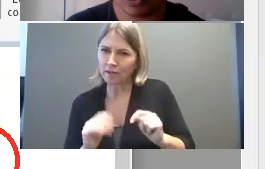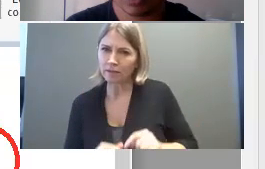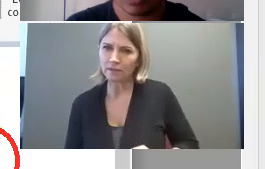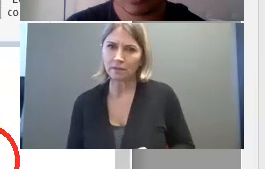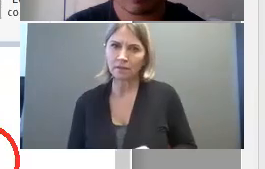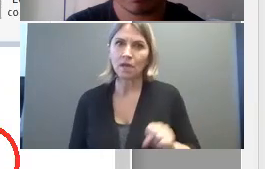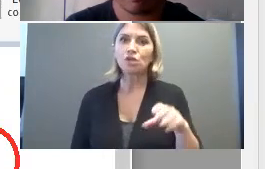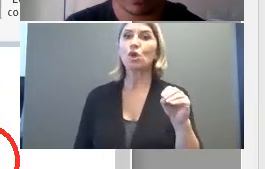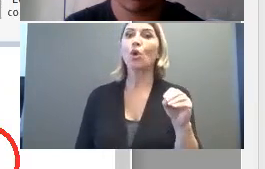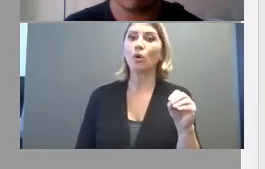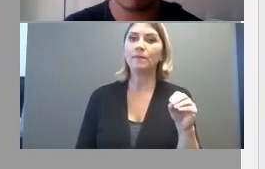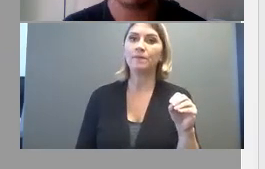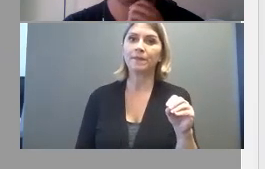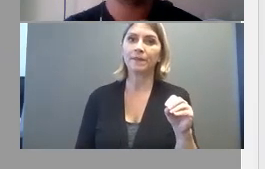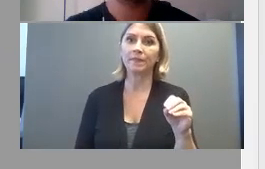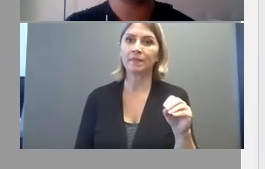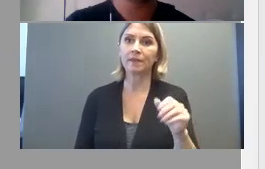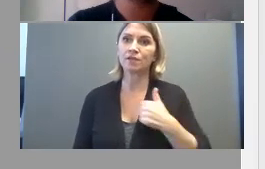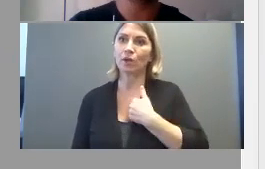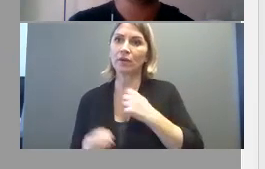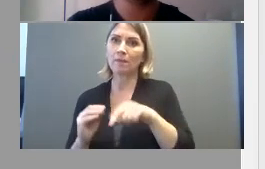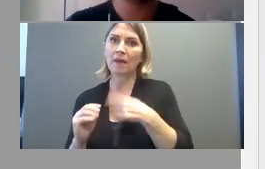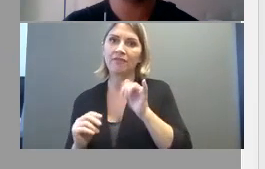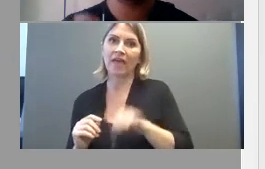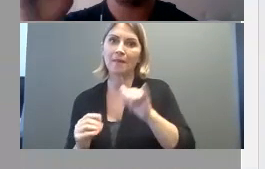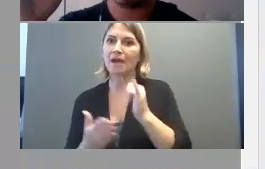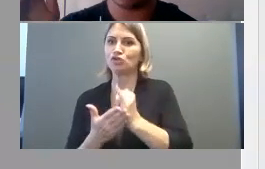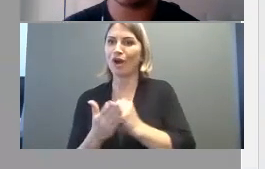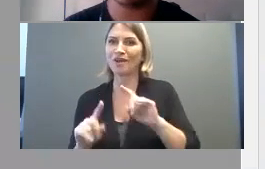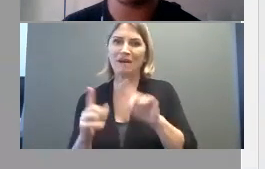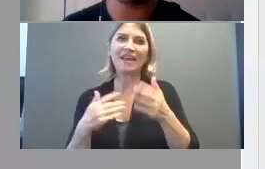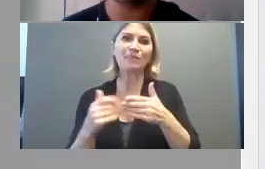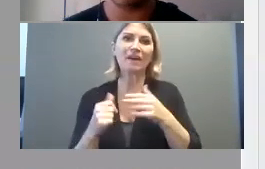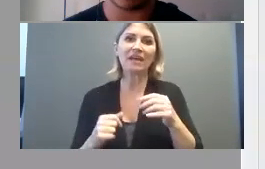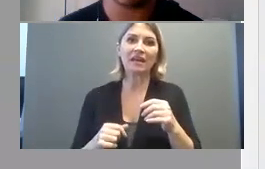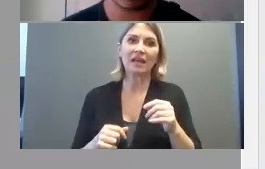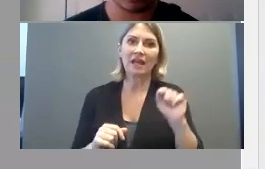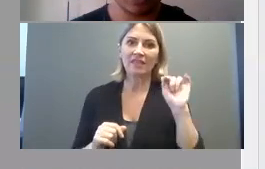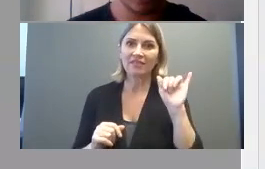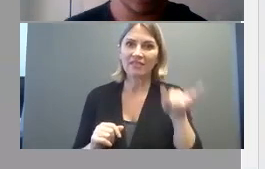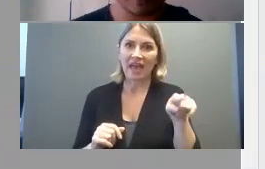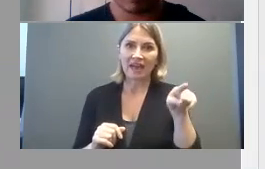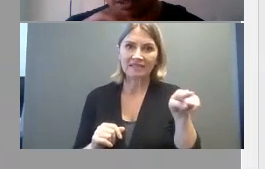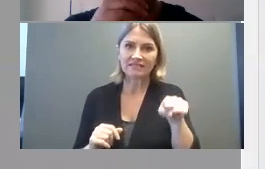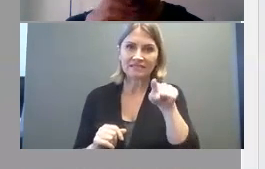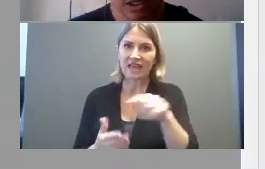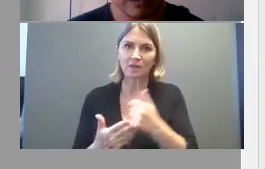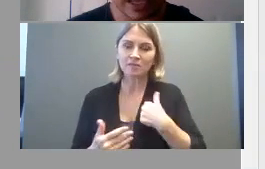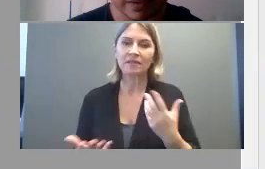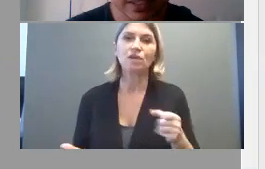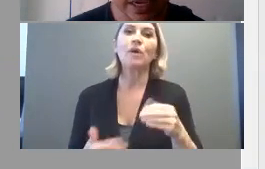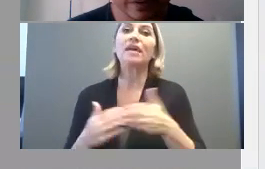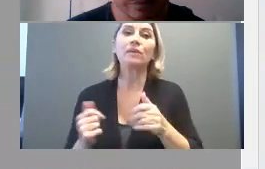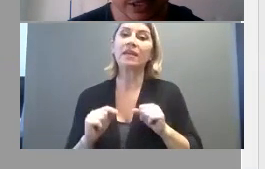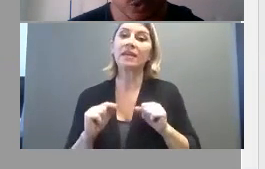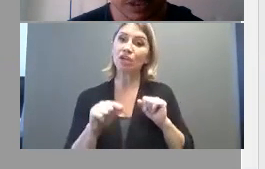okay, so pardon me for my poor drawing skills, but the green blobs basically mean arrows. Okay, so here we